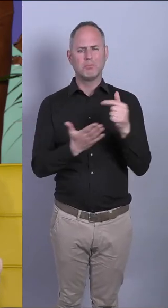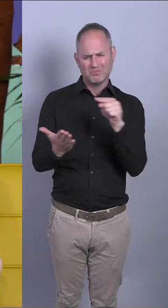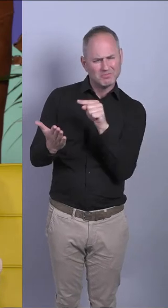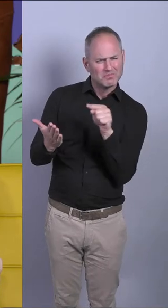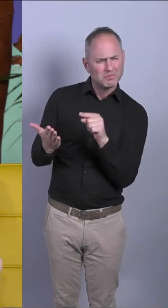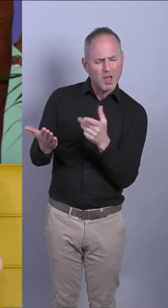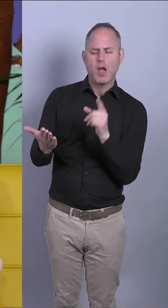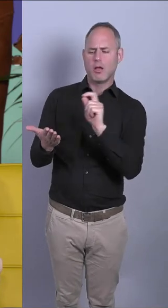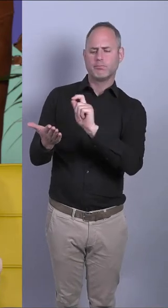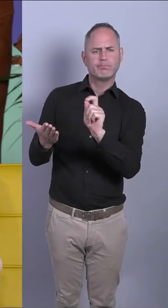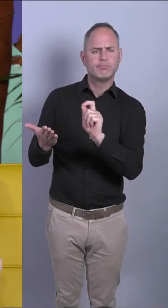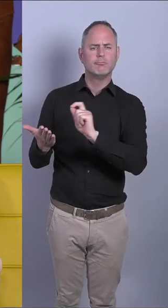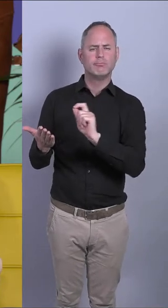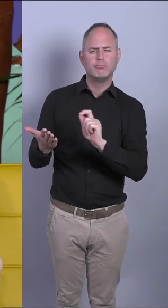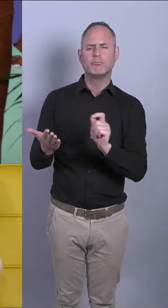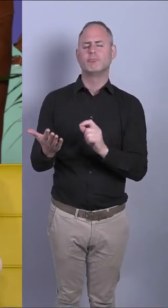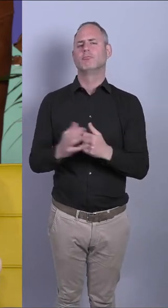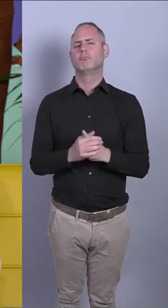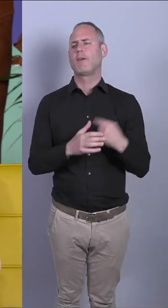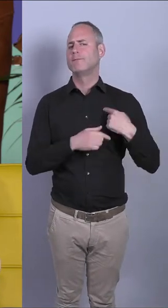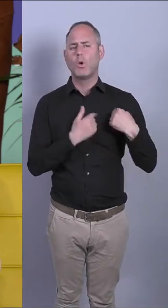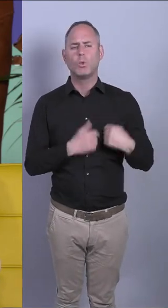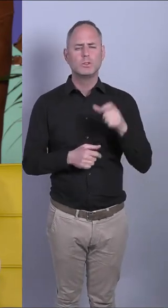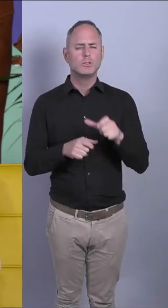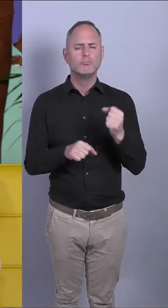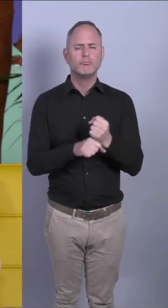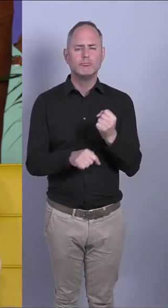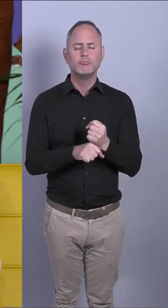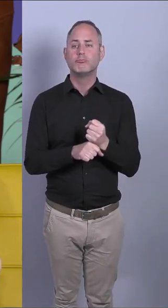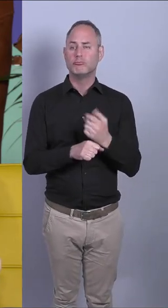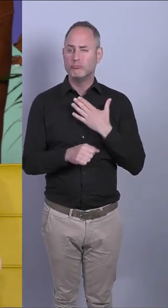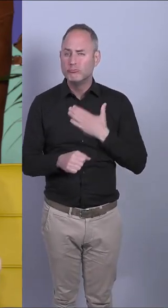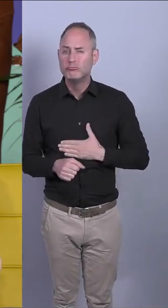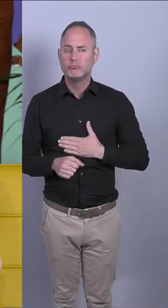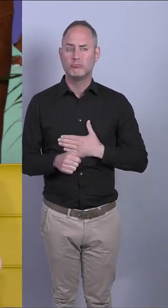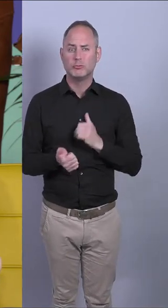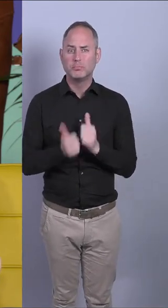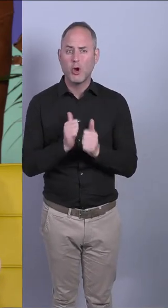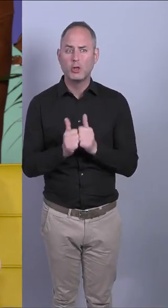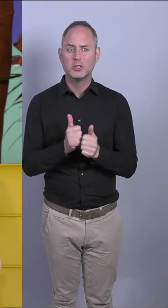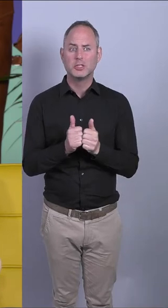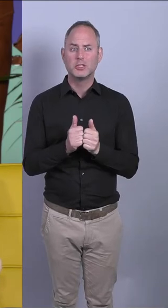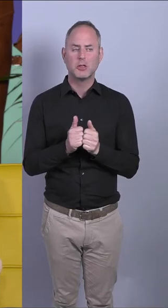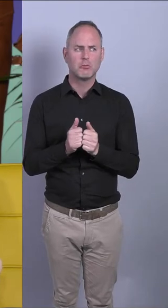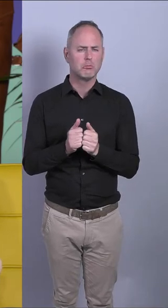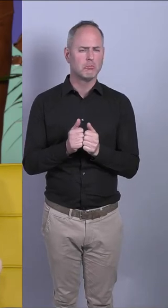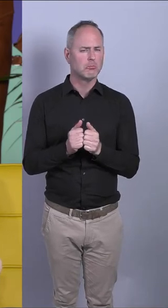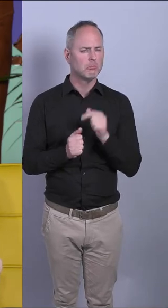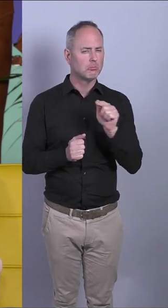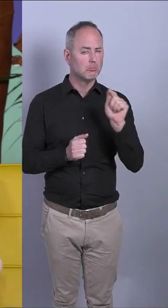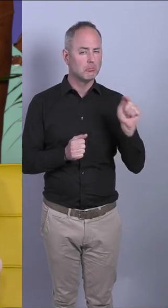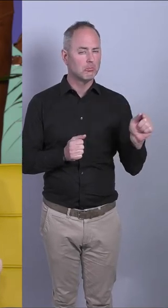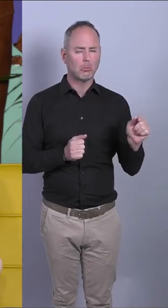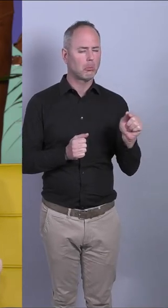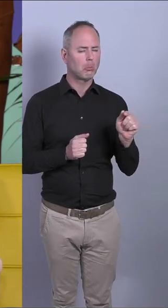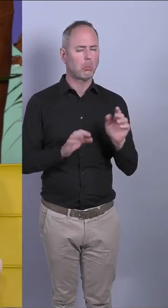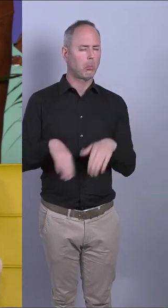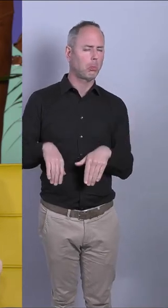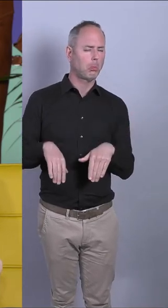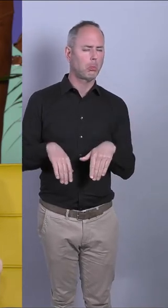keeping. But of course, it's always important how big every volunteer's interest is in